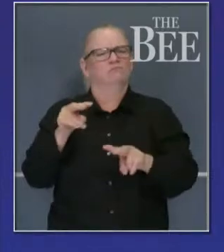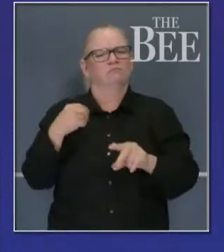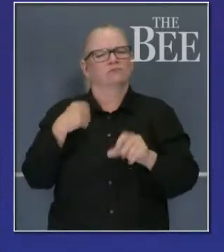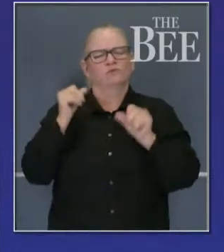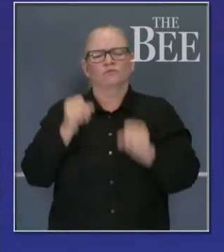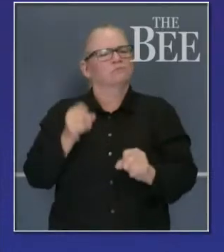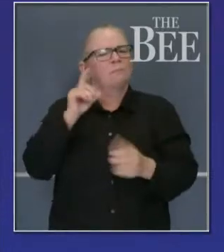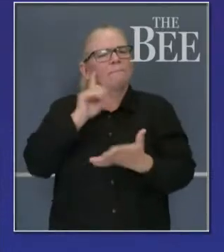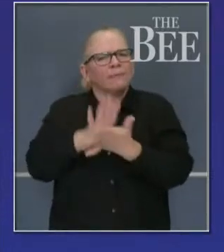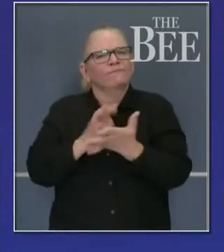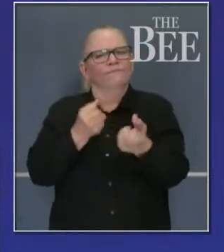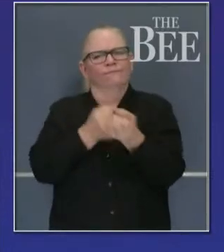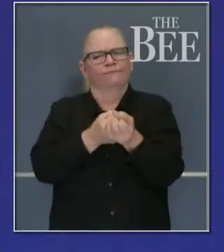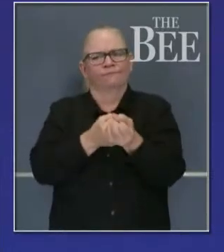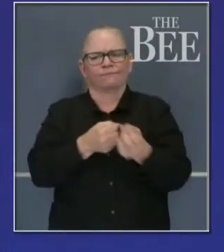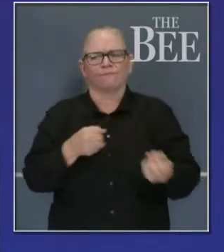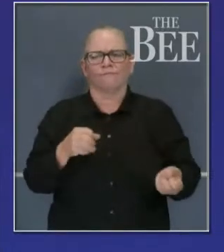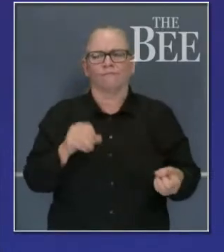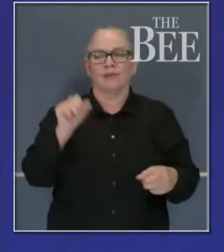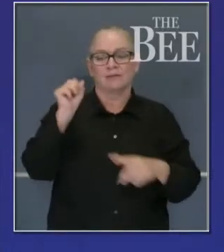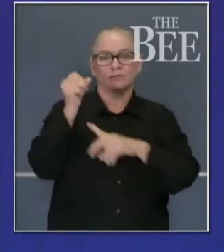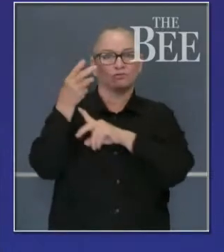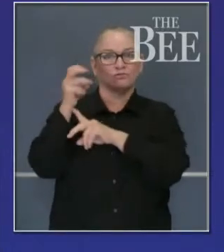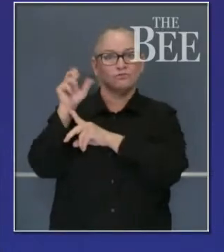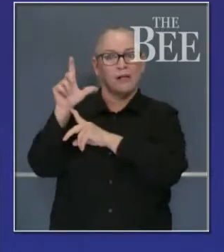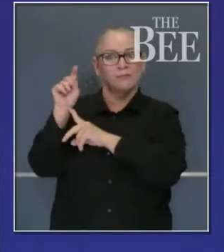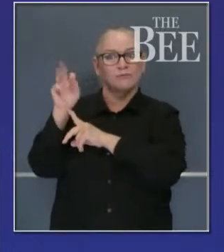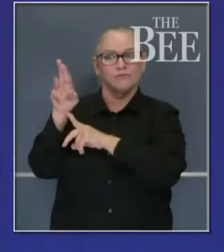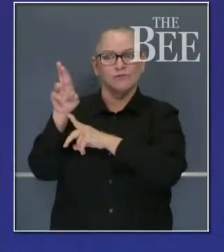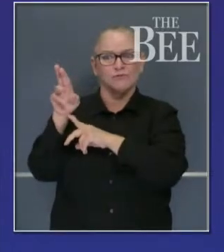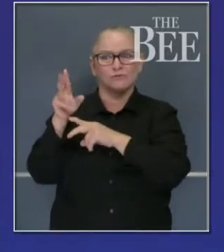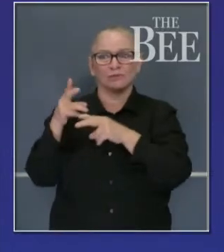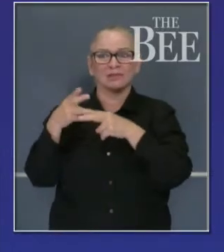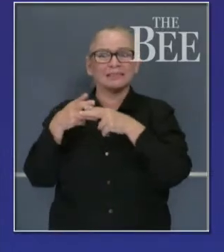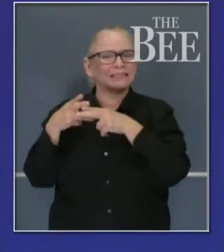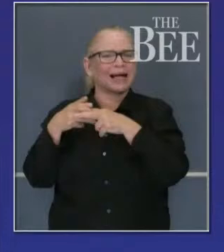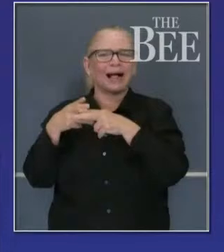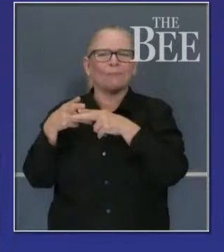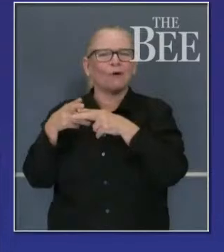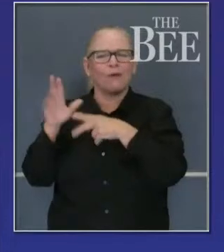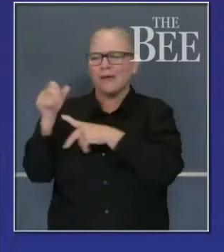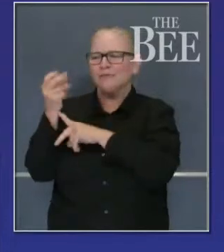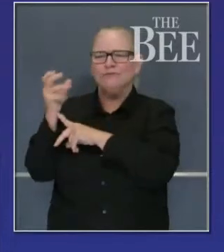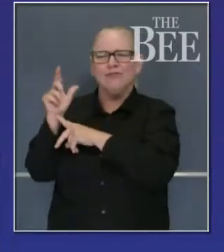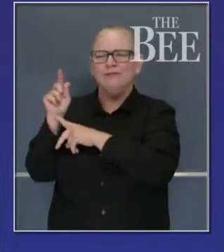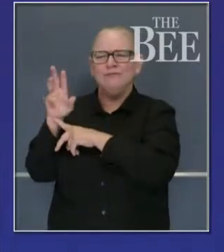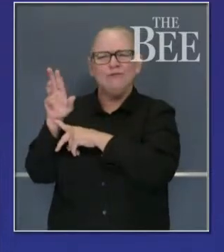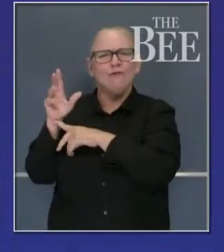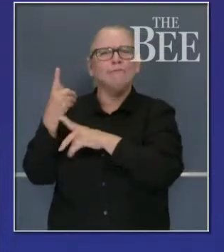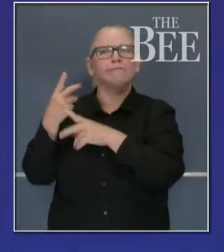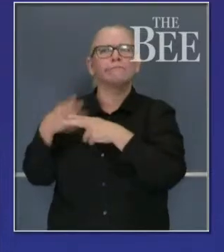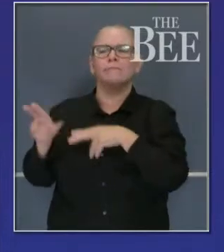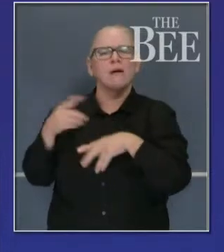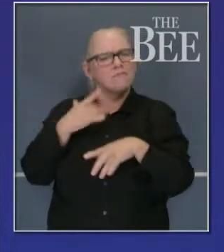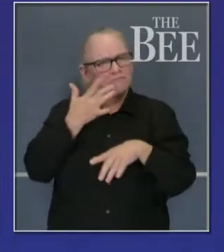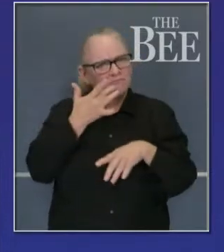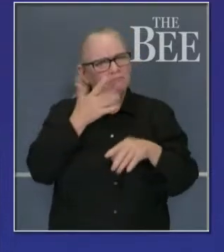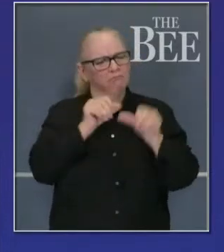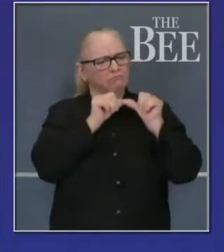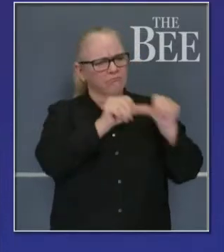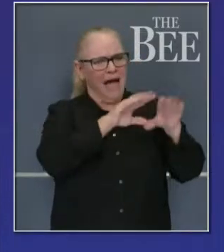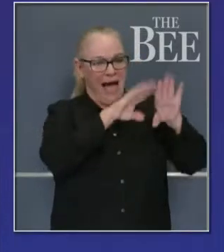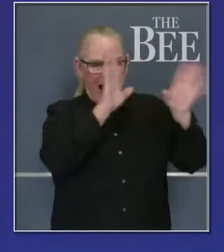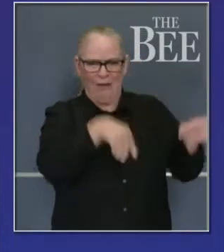may solve sleep, but housing and supportive services foundationally can help address more permanently the issue